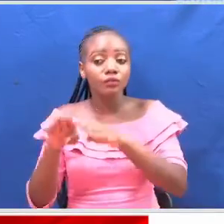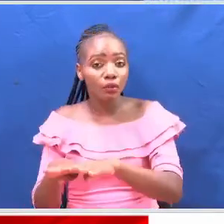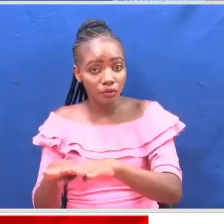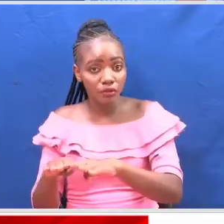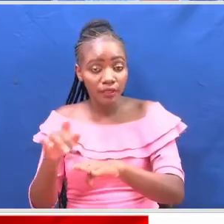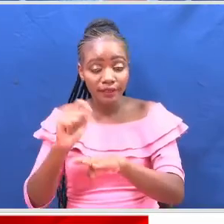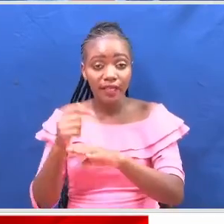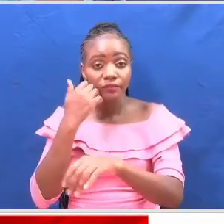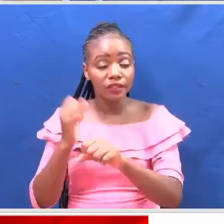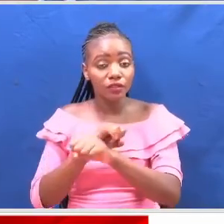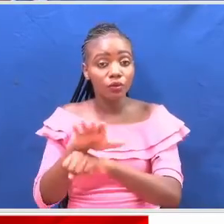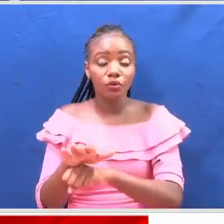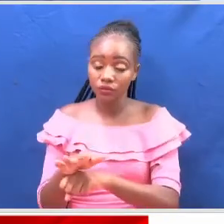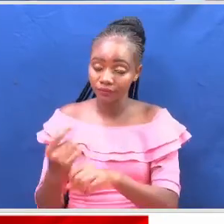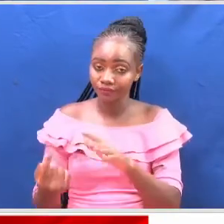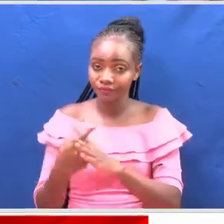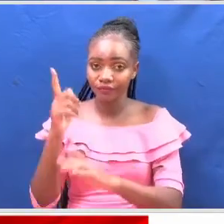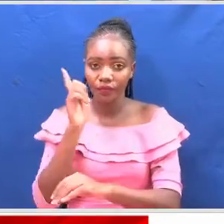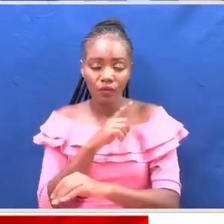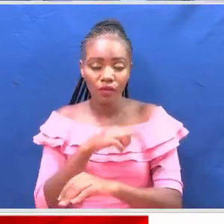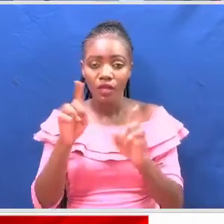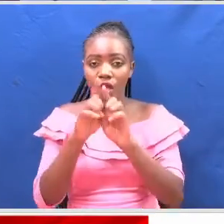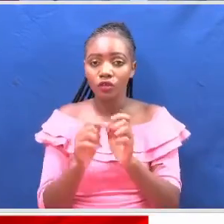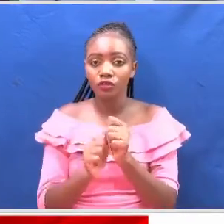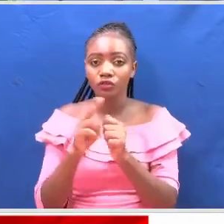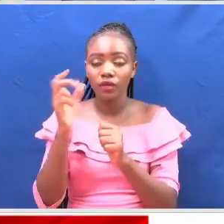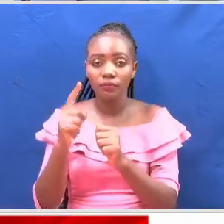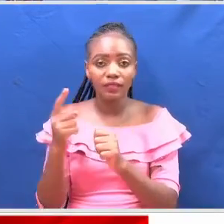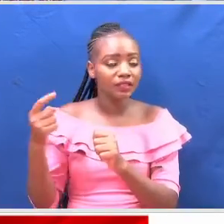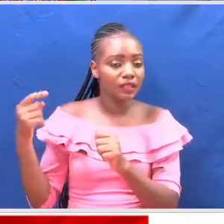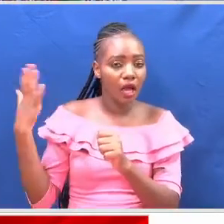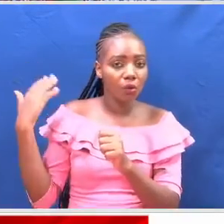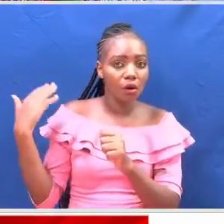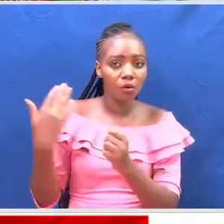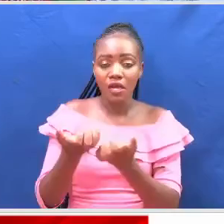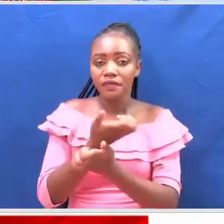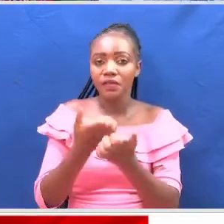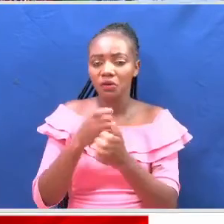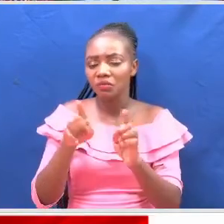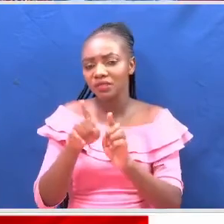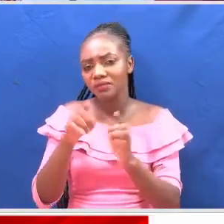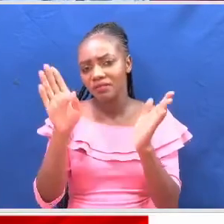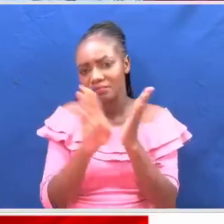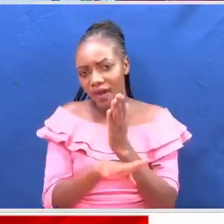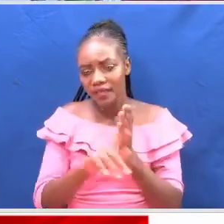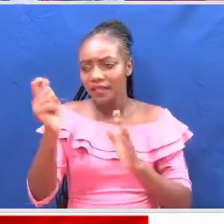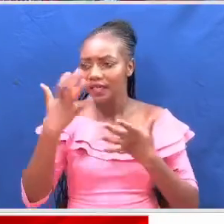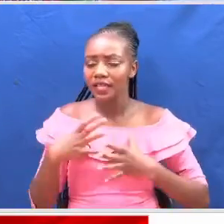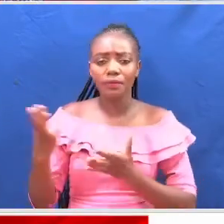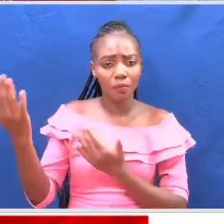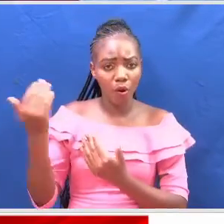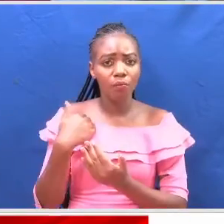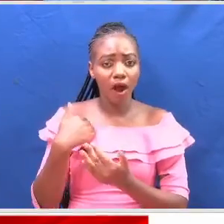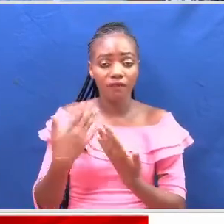when COVID-19 struck the country. And 12 months on, the economy is still on its knees. Kenyans hopeful